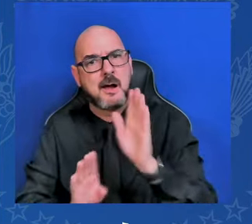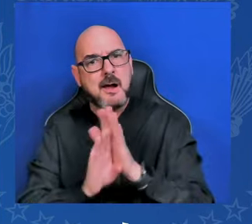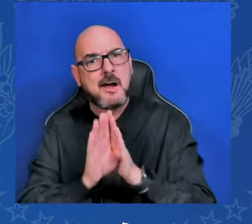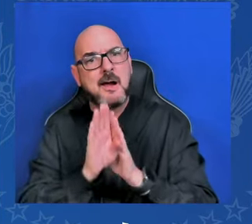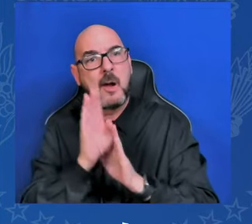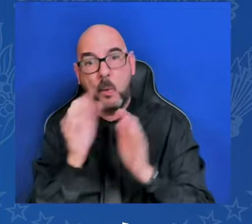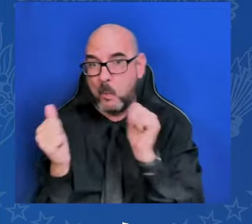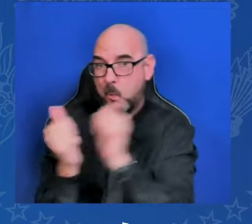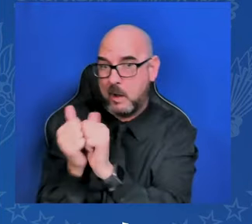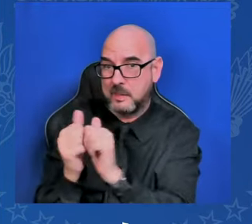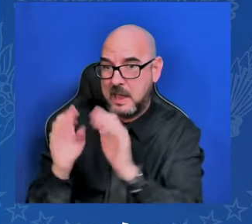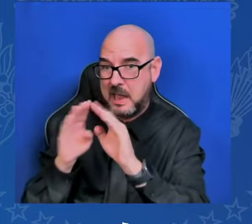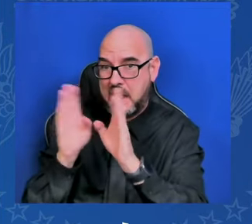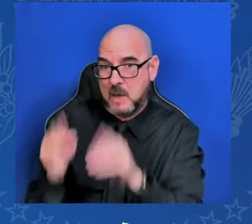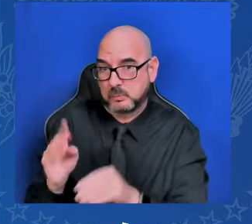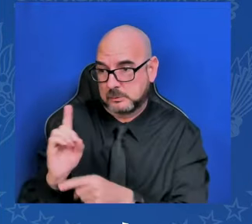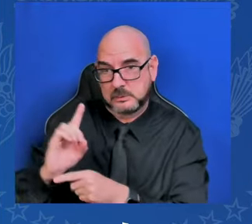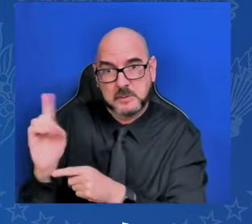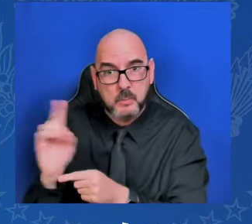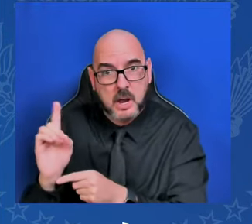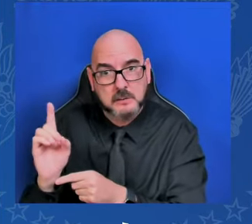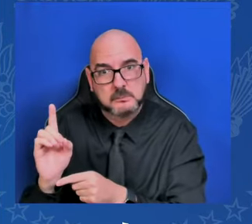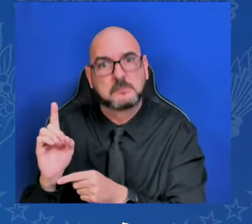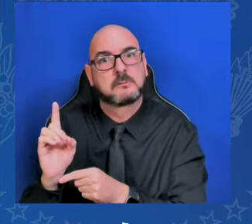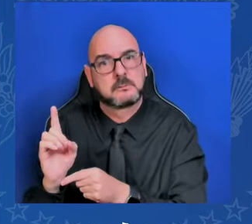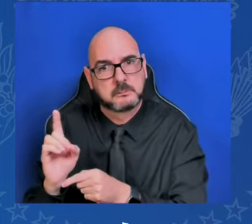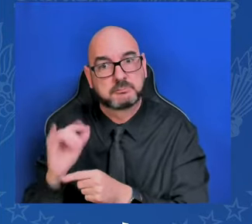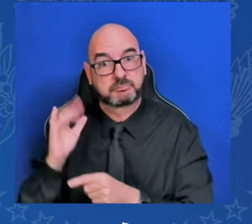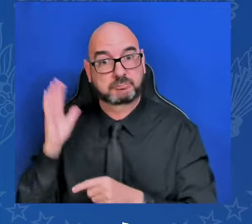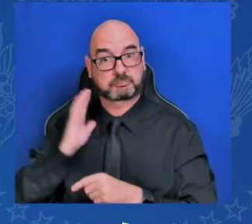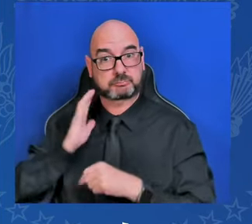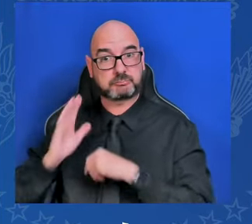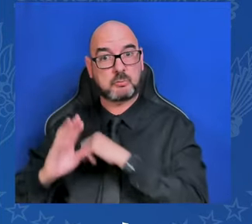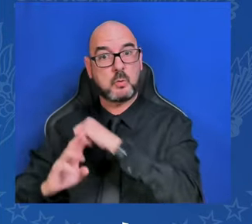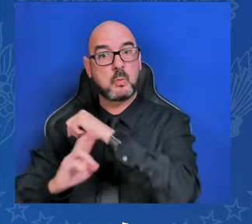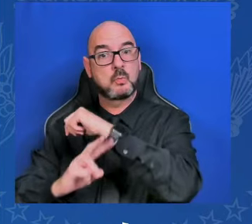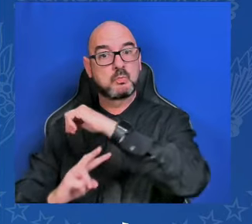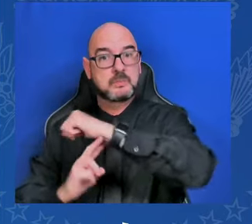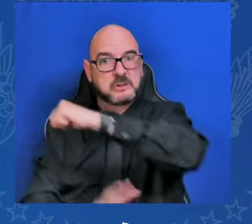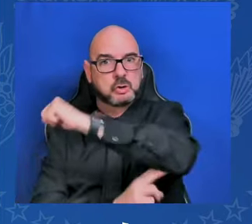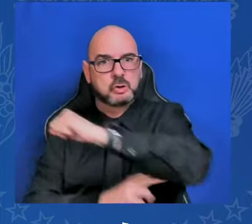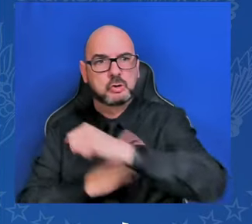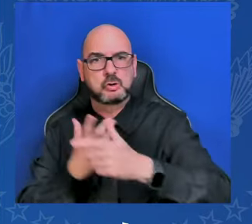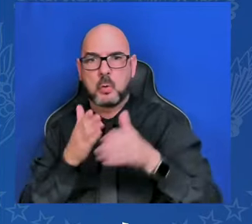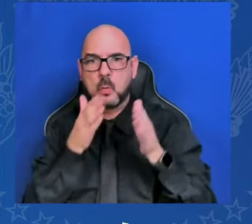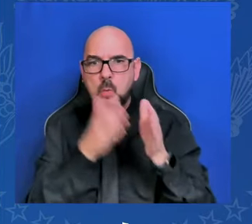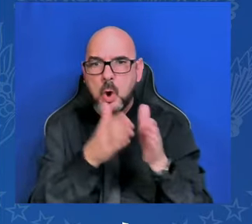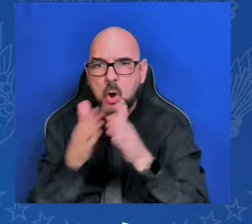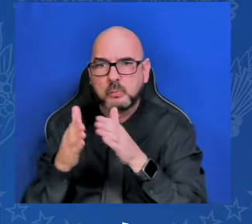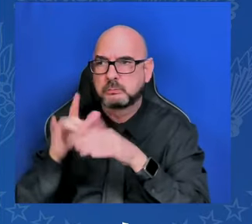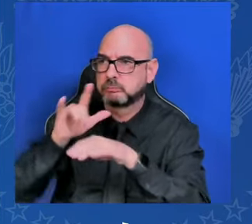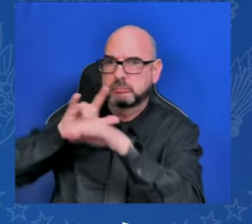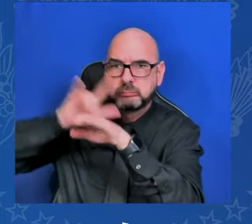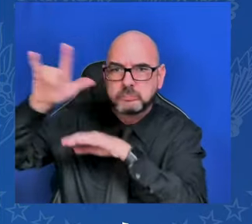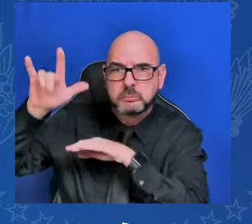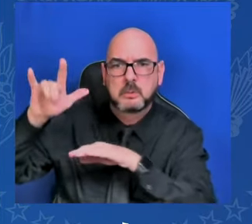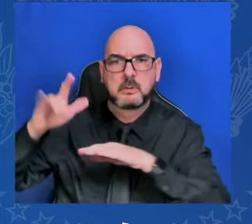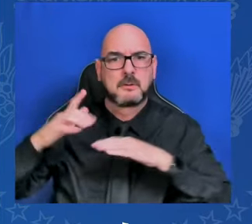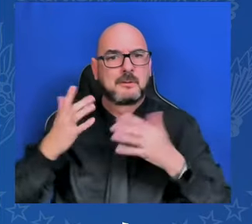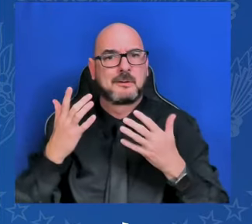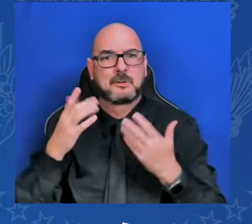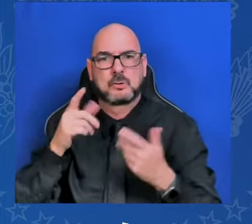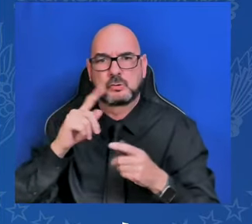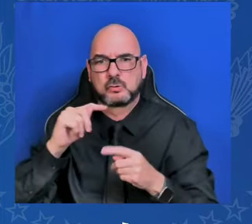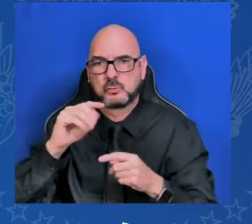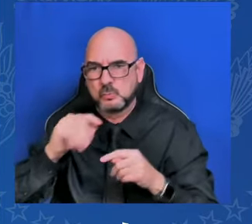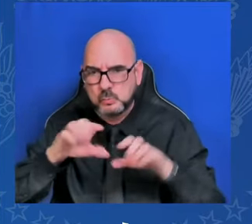crumbling bridges, roads, tunnels, our airports, our water systems, our sewer systems, our mass transportation